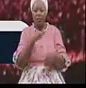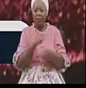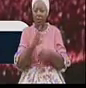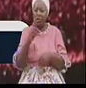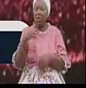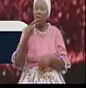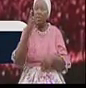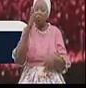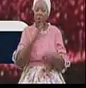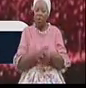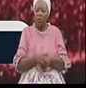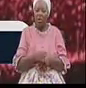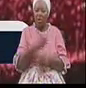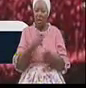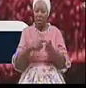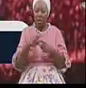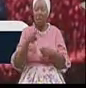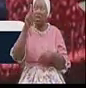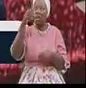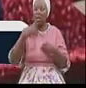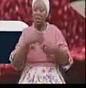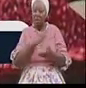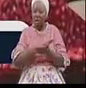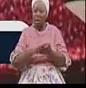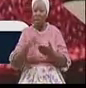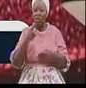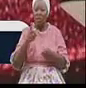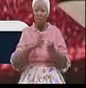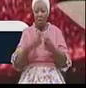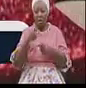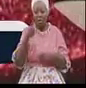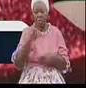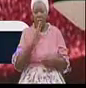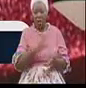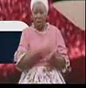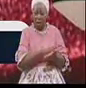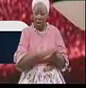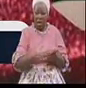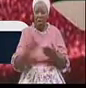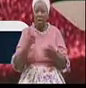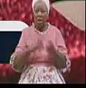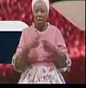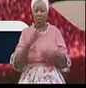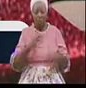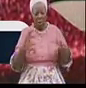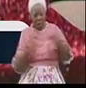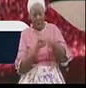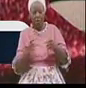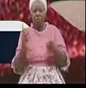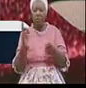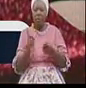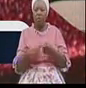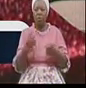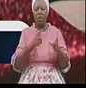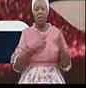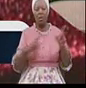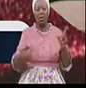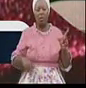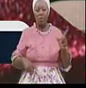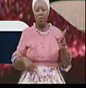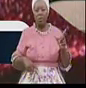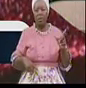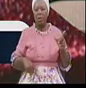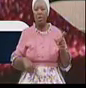the promise and he has cleansed you, you are cleansed and now you cleave unto the